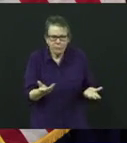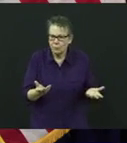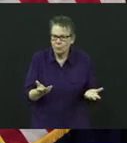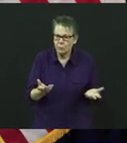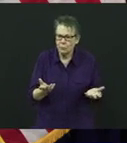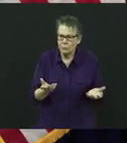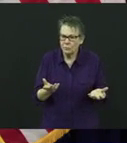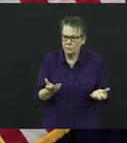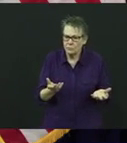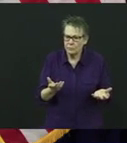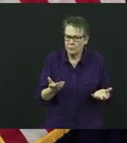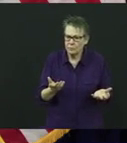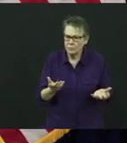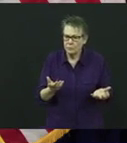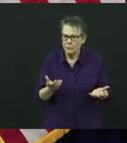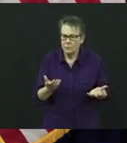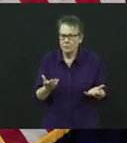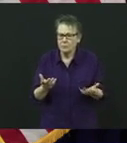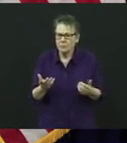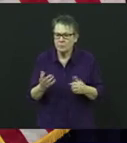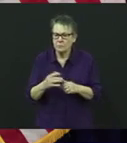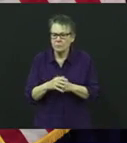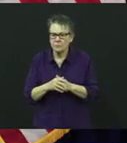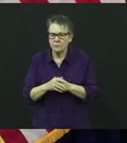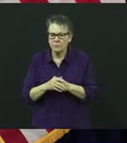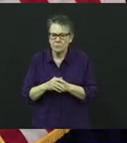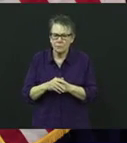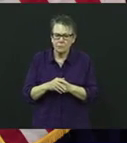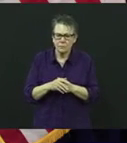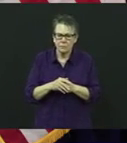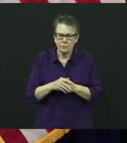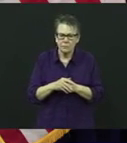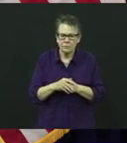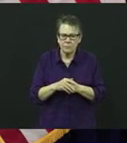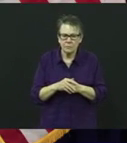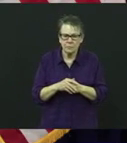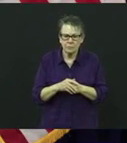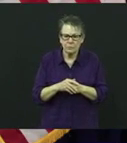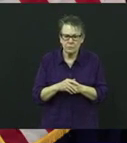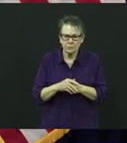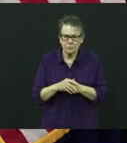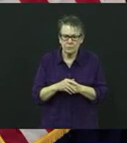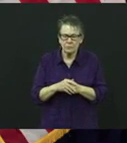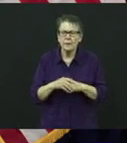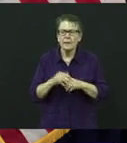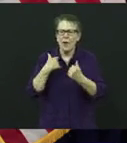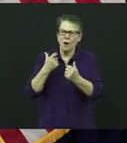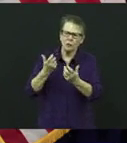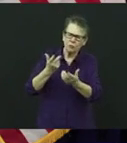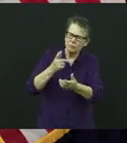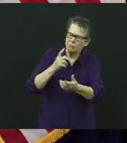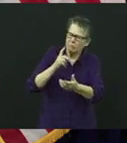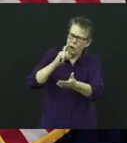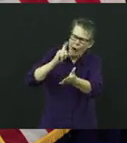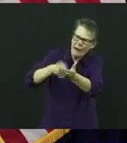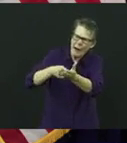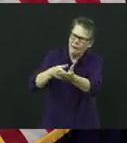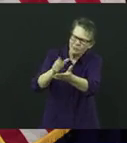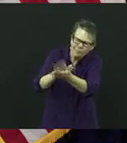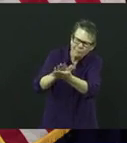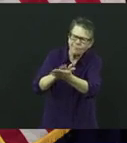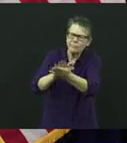yesterday, who's terrific, and Care One in particular with this challenge. St. Joe's, Judy mentioned this started to